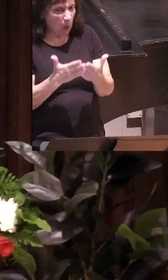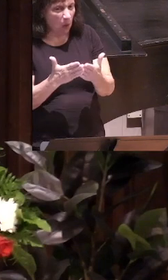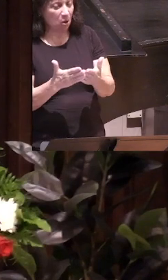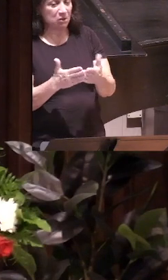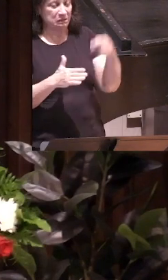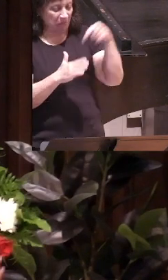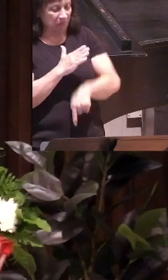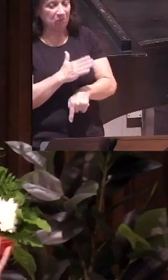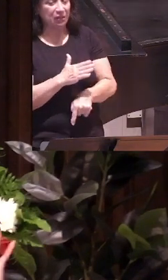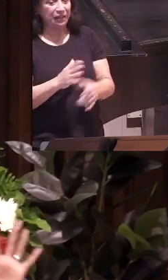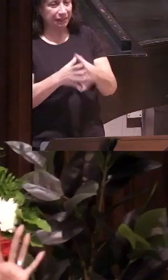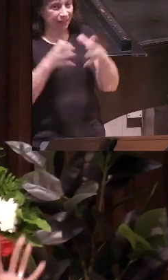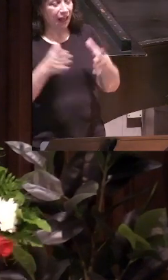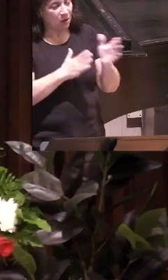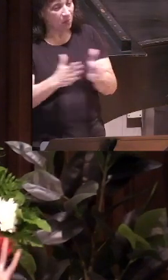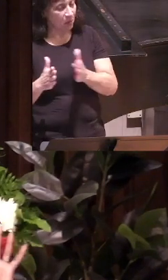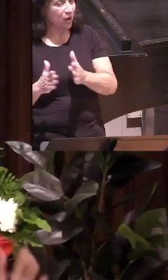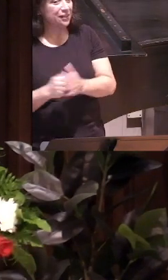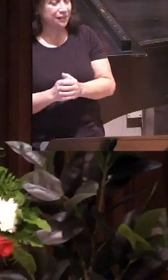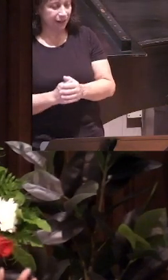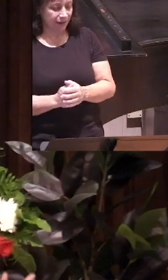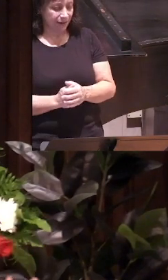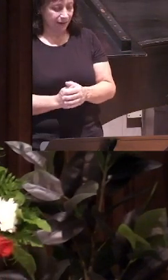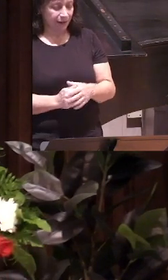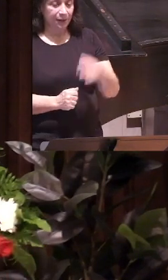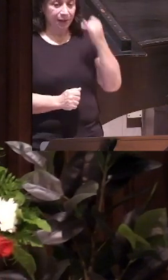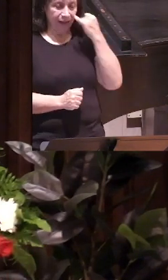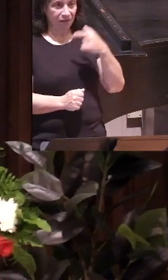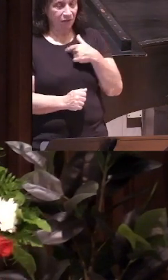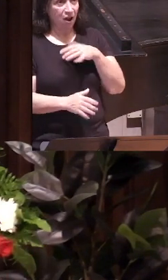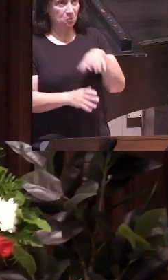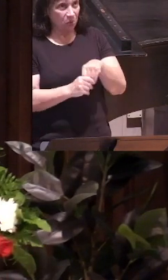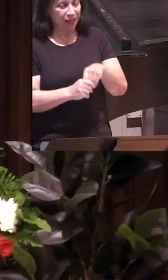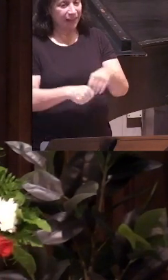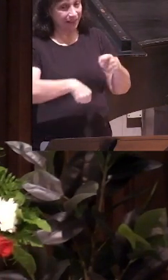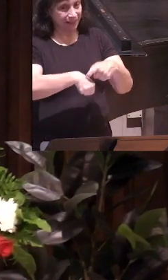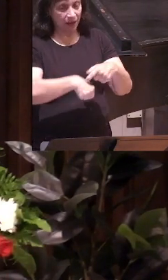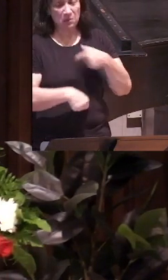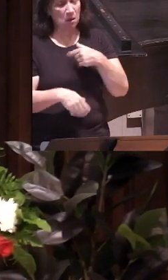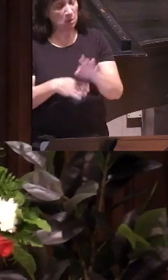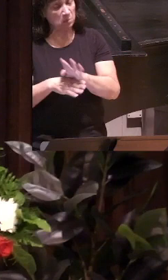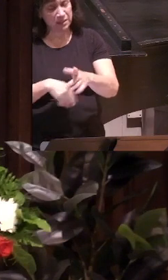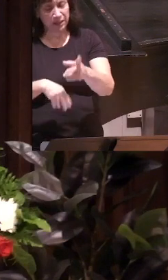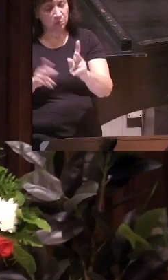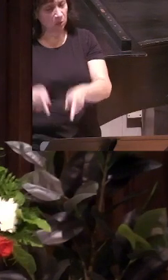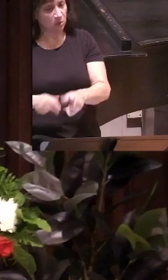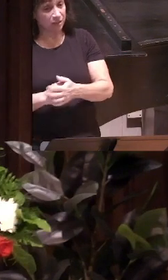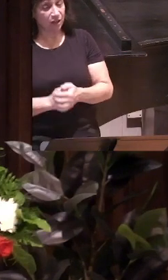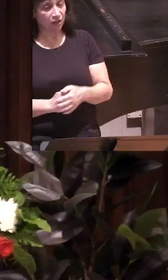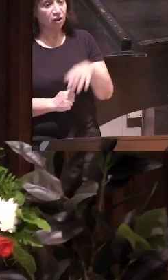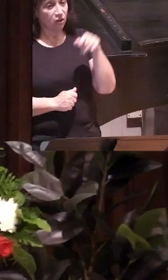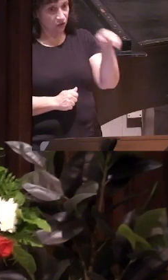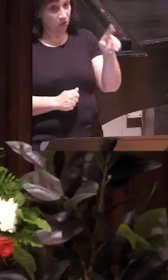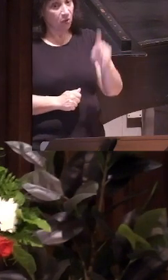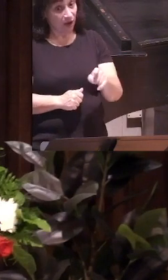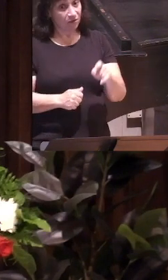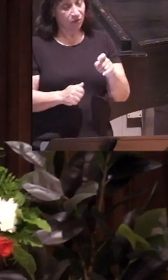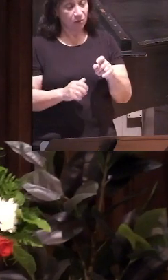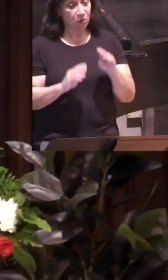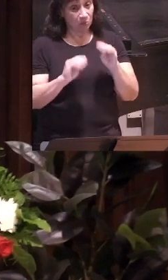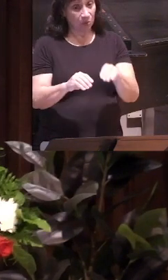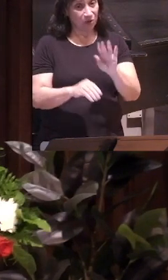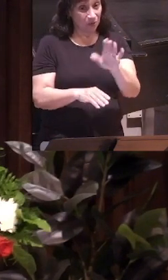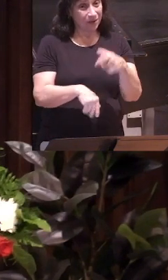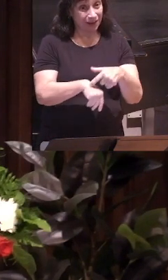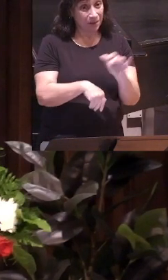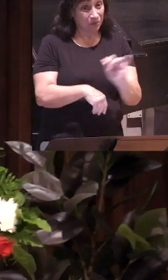in his mind, he's like, you know what, if I'm putting in the time, because I'm a very busy person, then you gotta put in the time